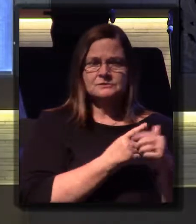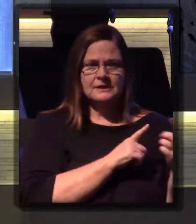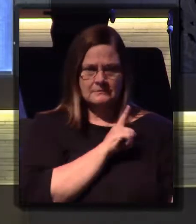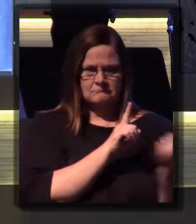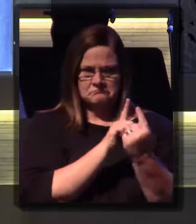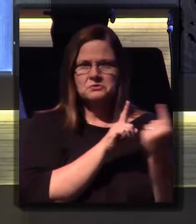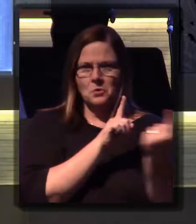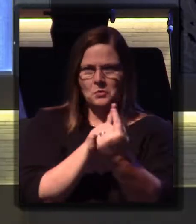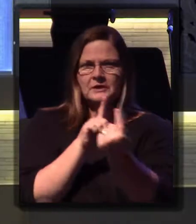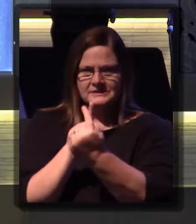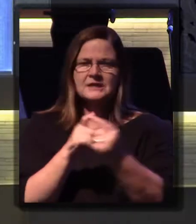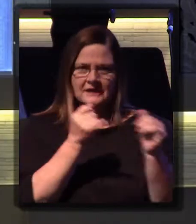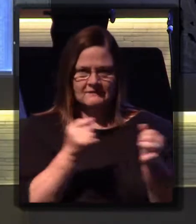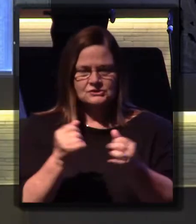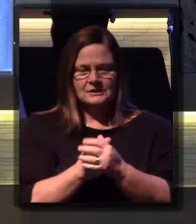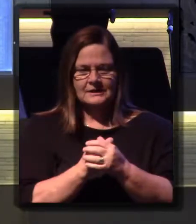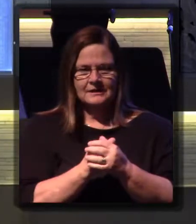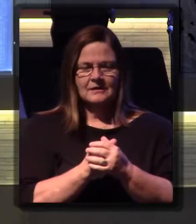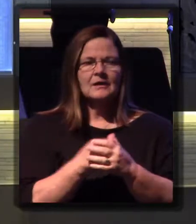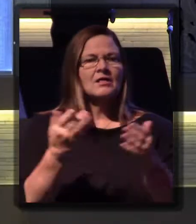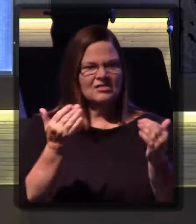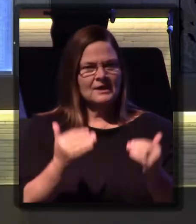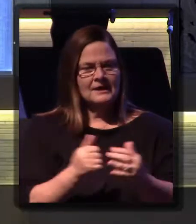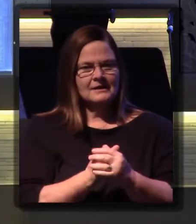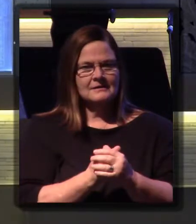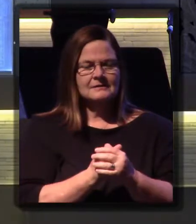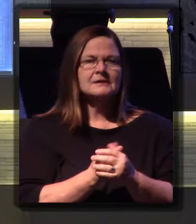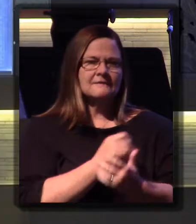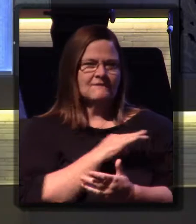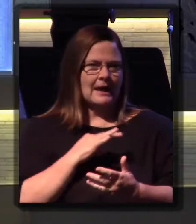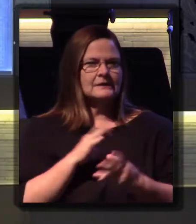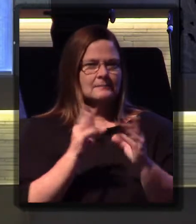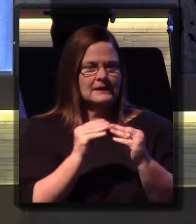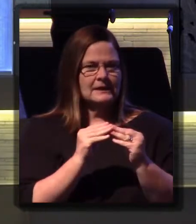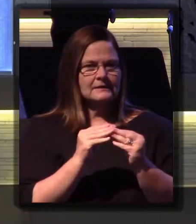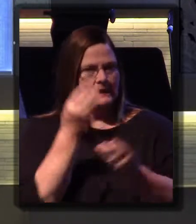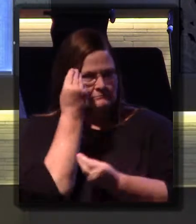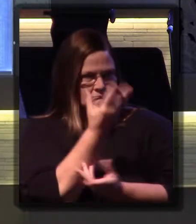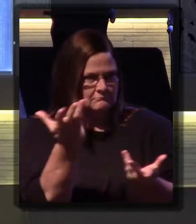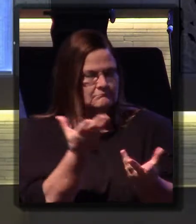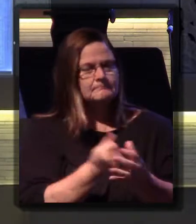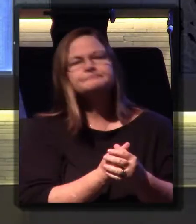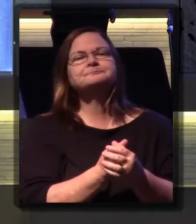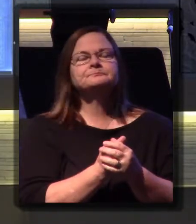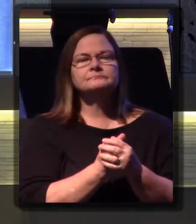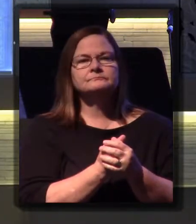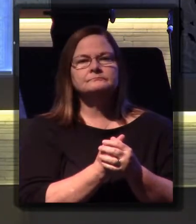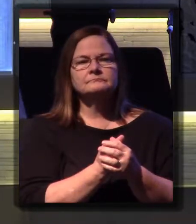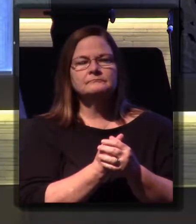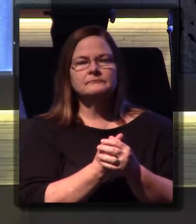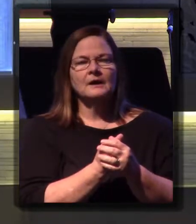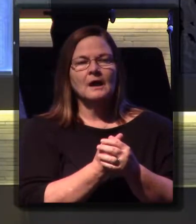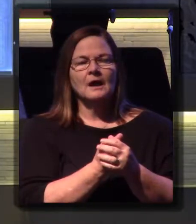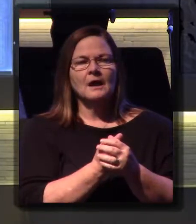remember sitting in that meeting. We were told first individually, and then we were told collectively at an afternoon faculty